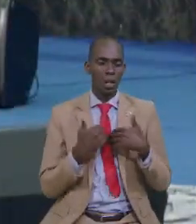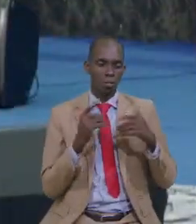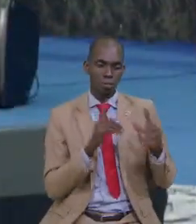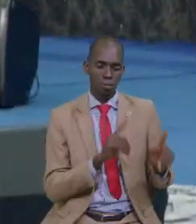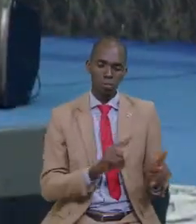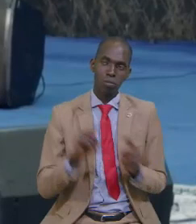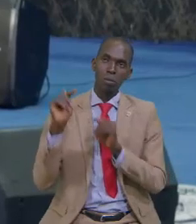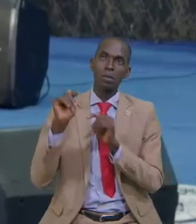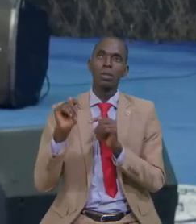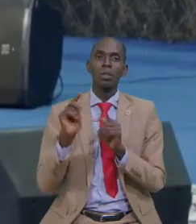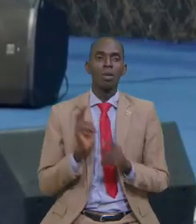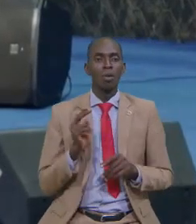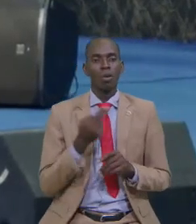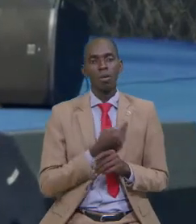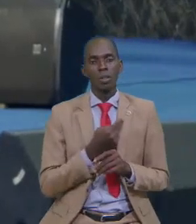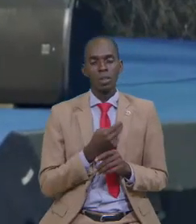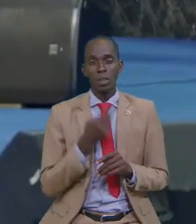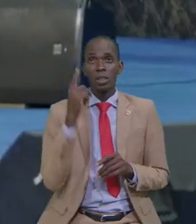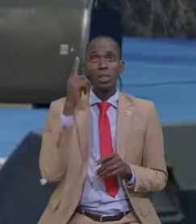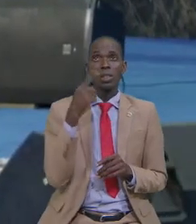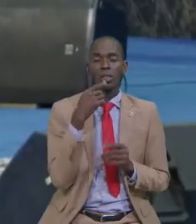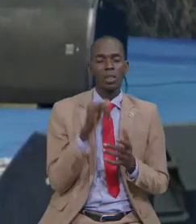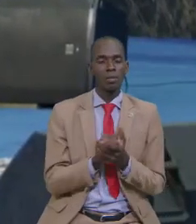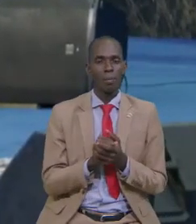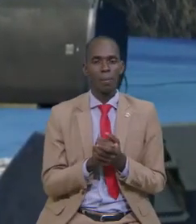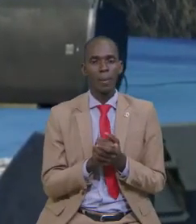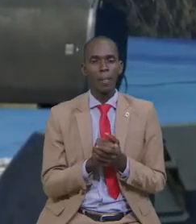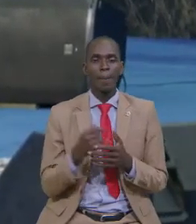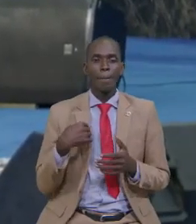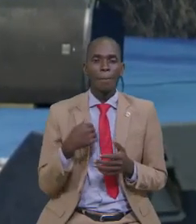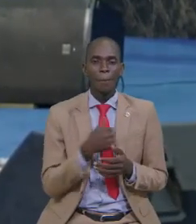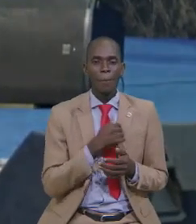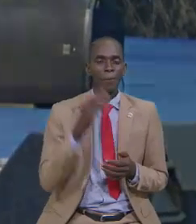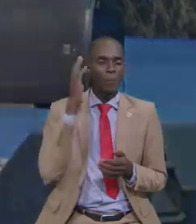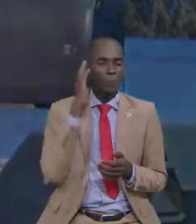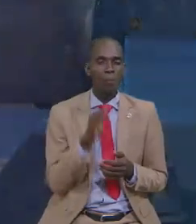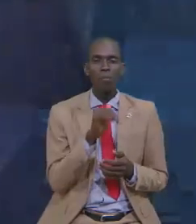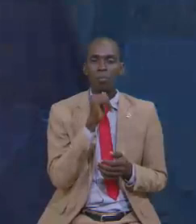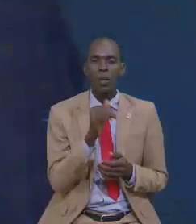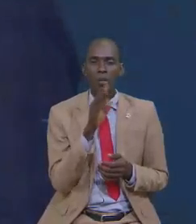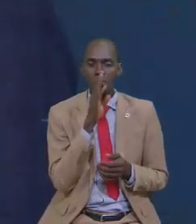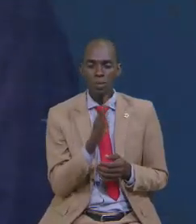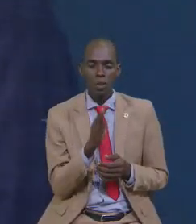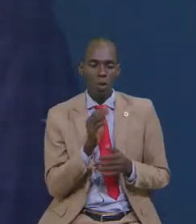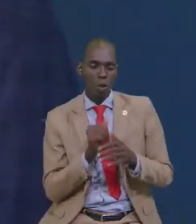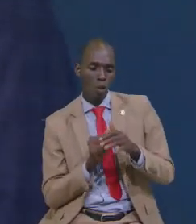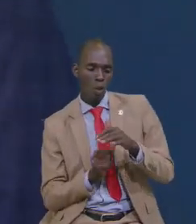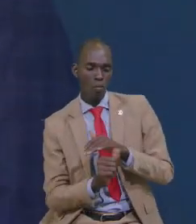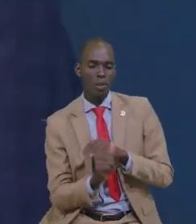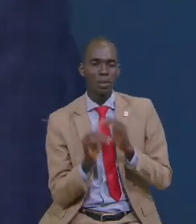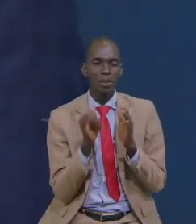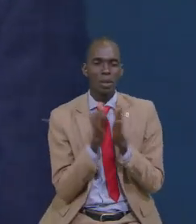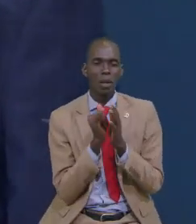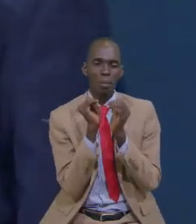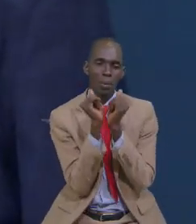He said, we should not be under that bondage,